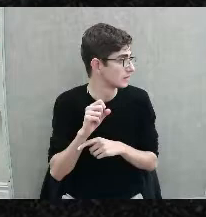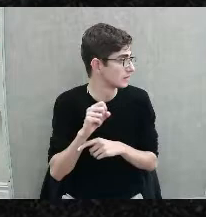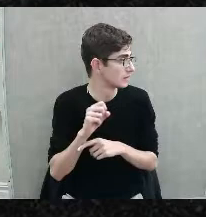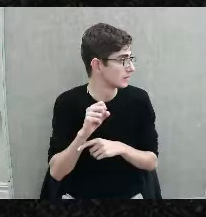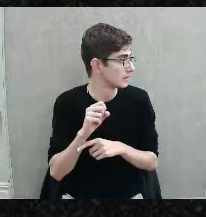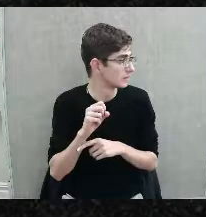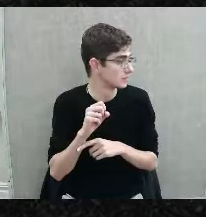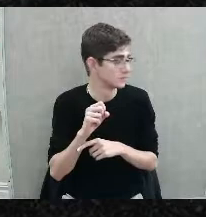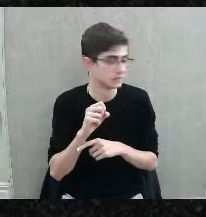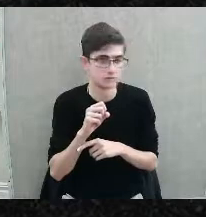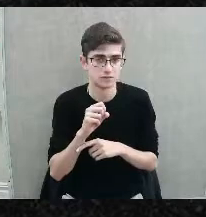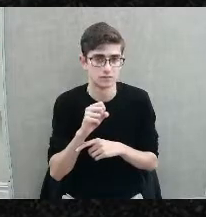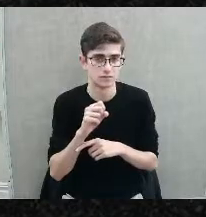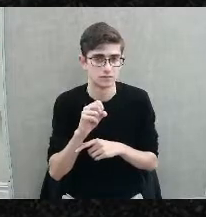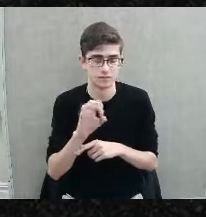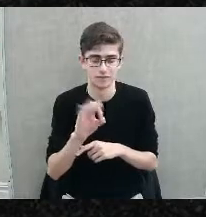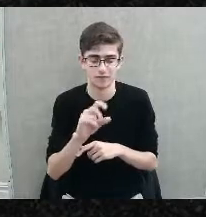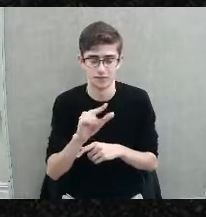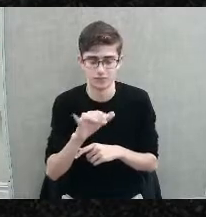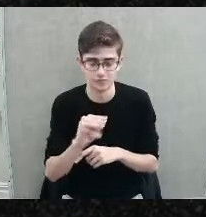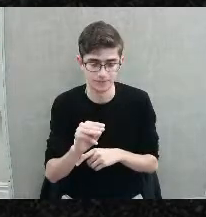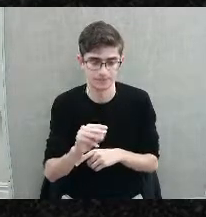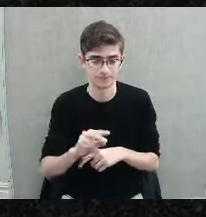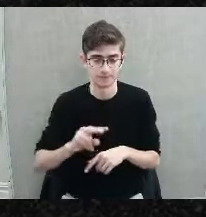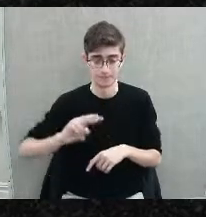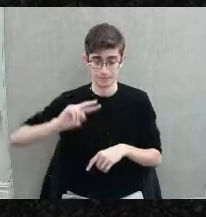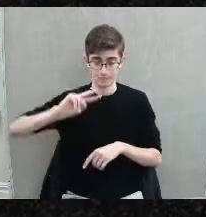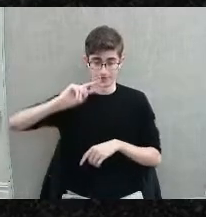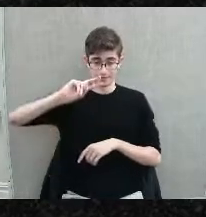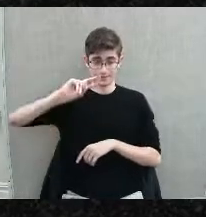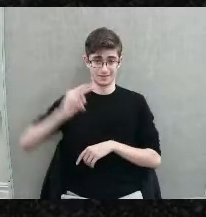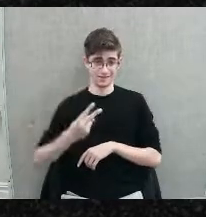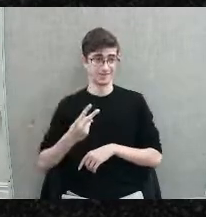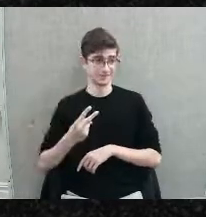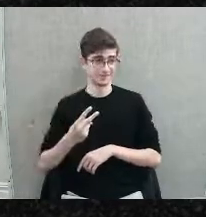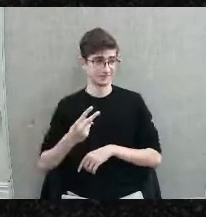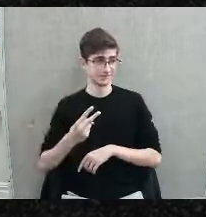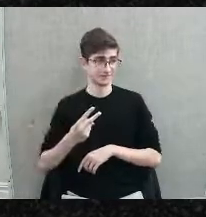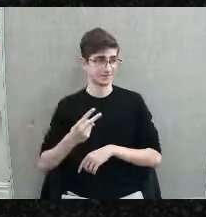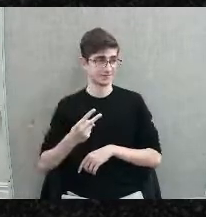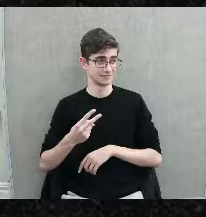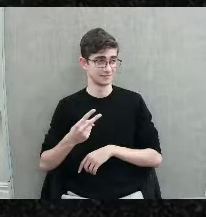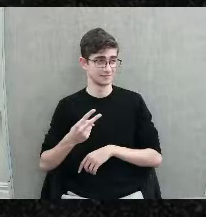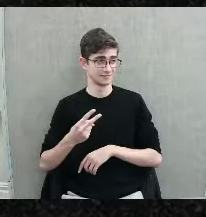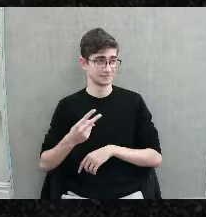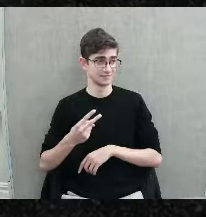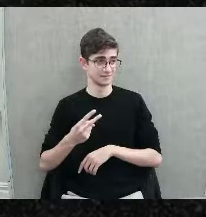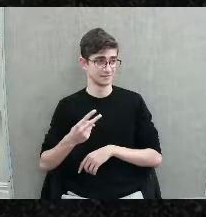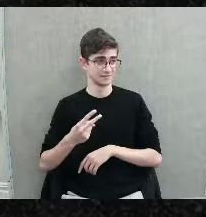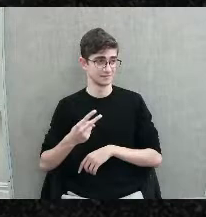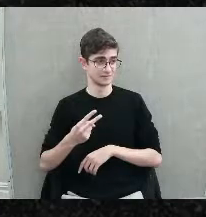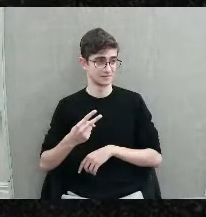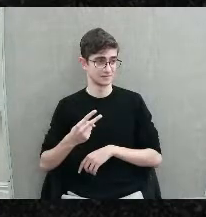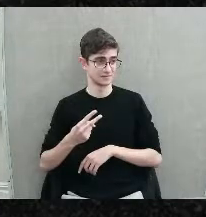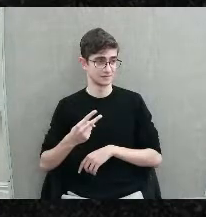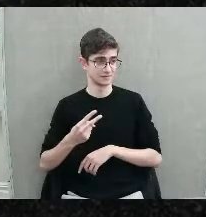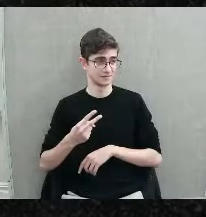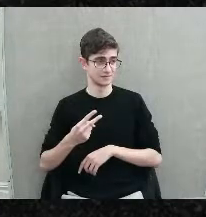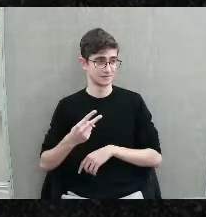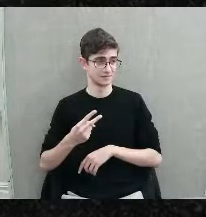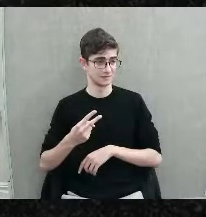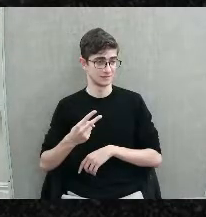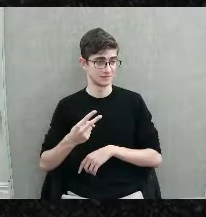we're all older than when we first wrote the book. Yes, I'm a person in a presbyceous situation. The